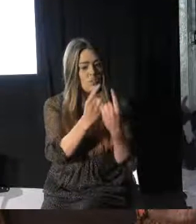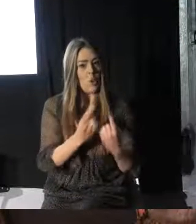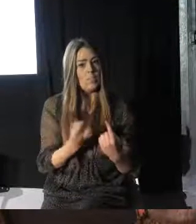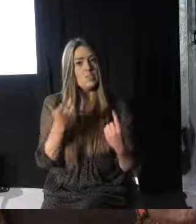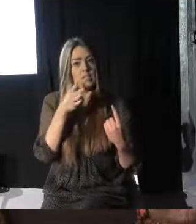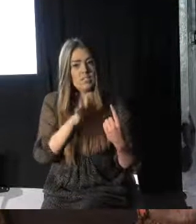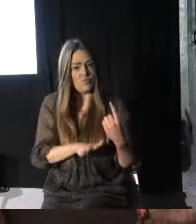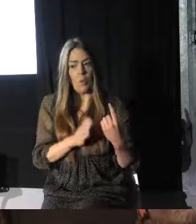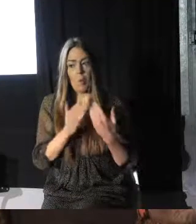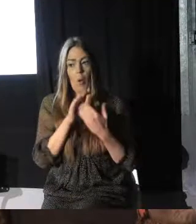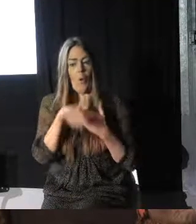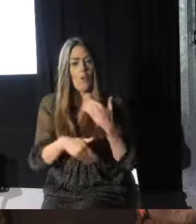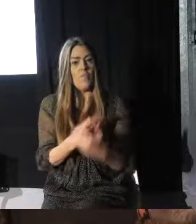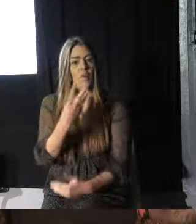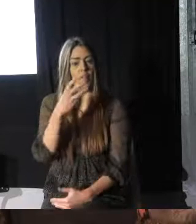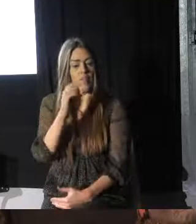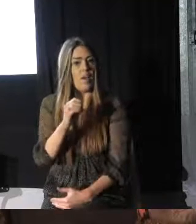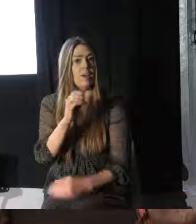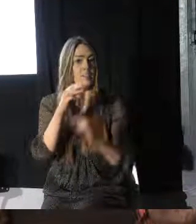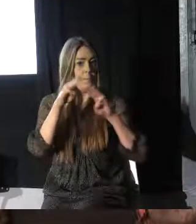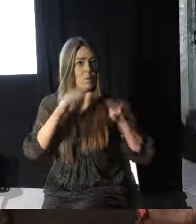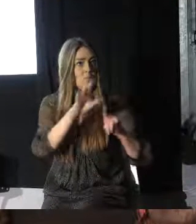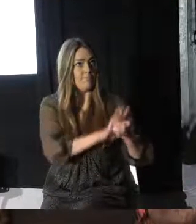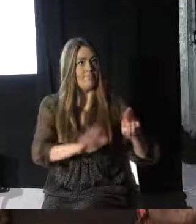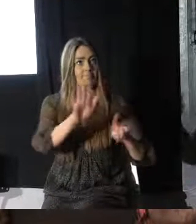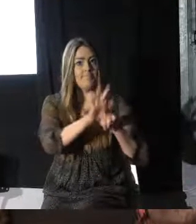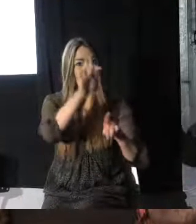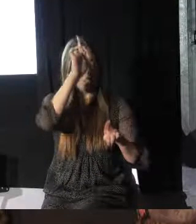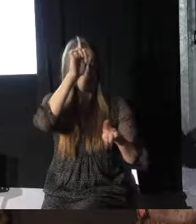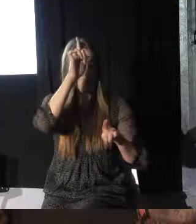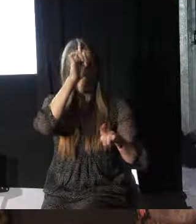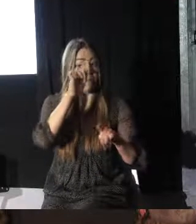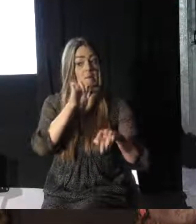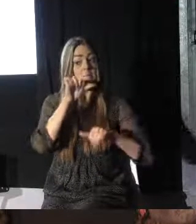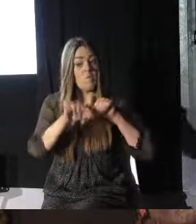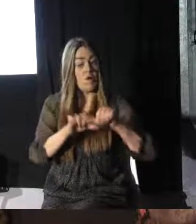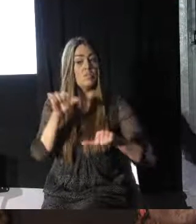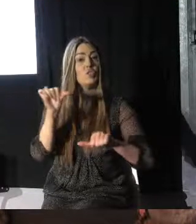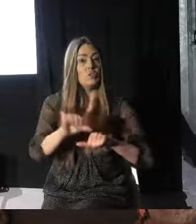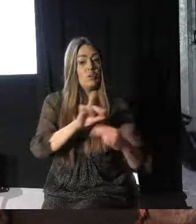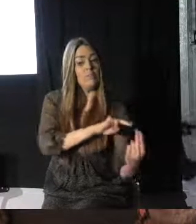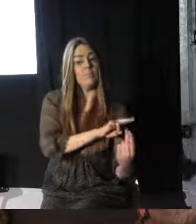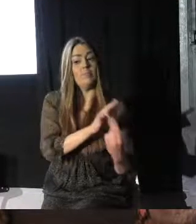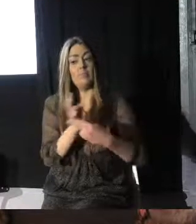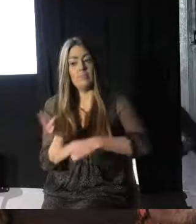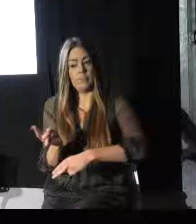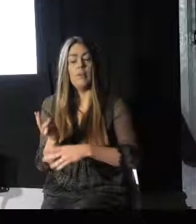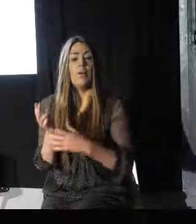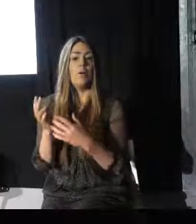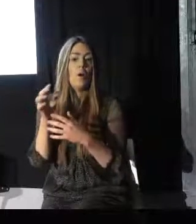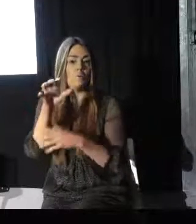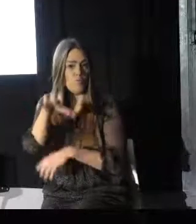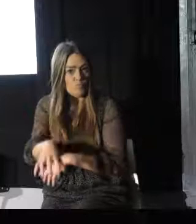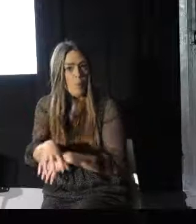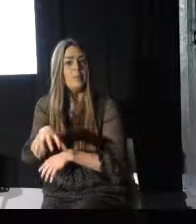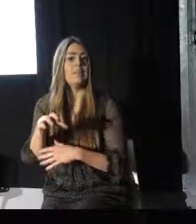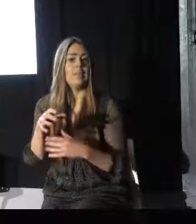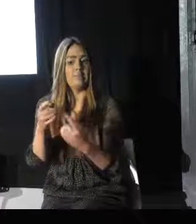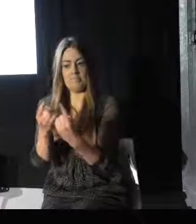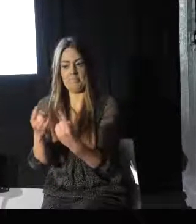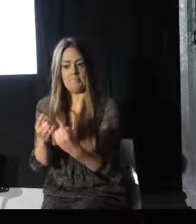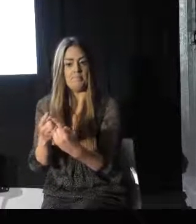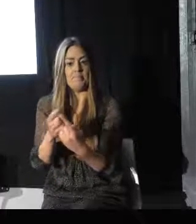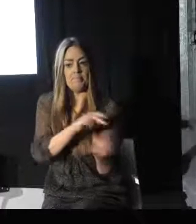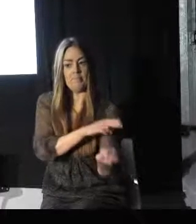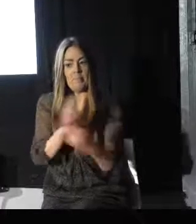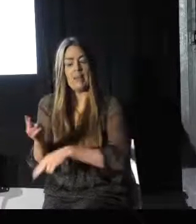than 30 museums across sort of Germany, the process should start with the transfer of the property of these items to Nigeria